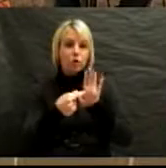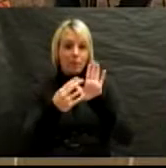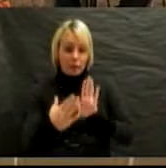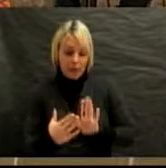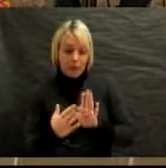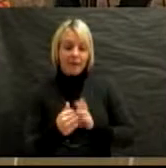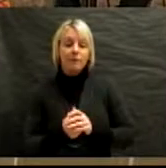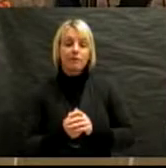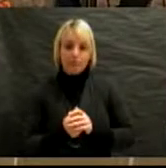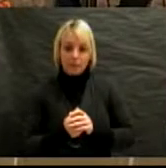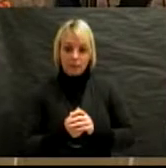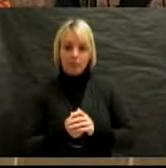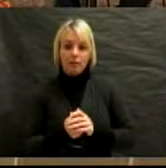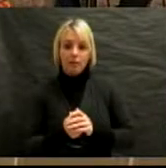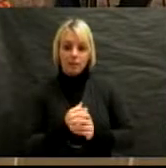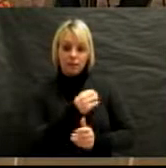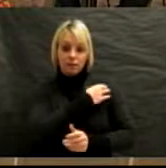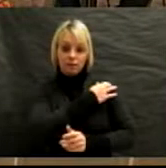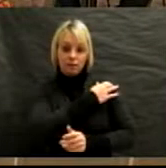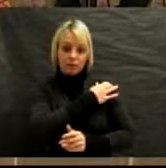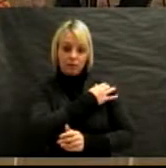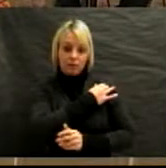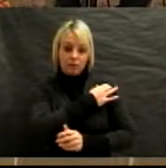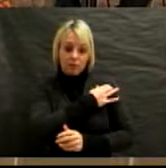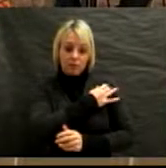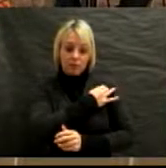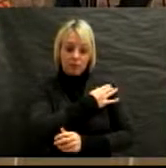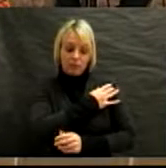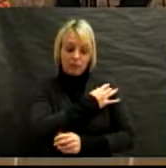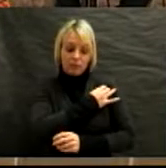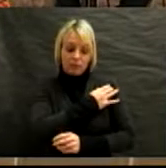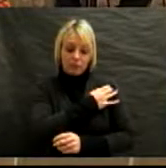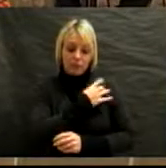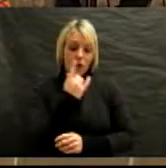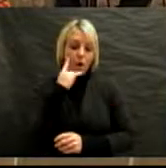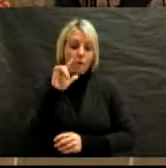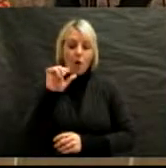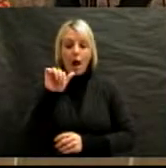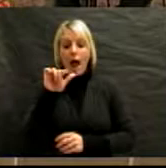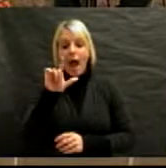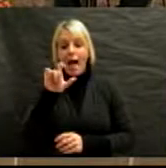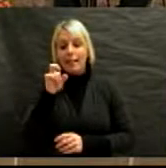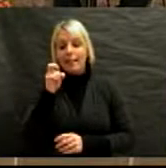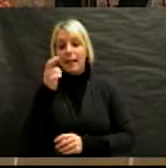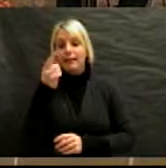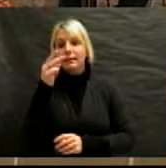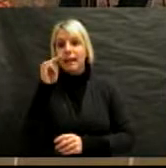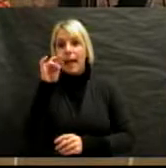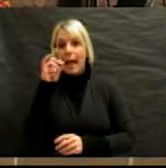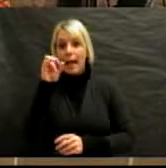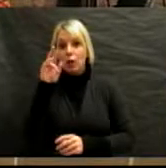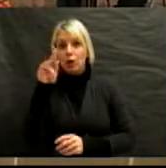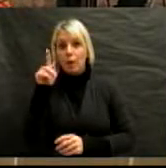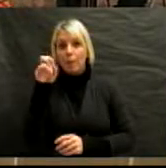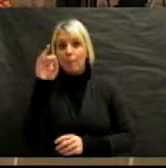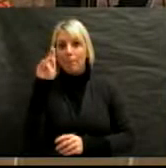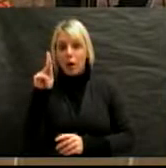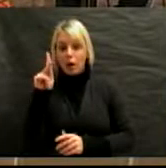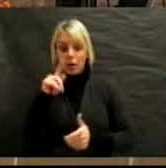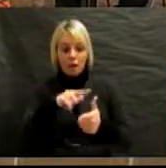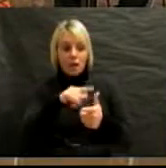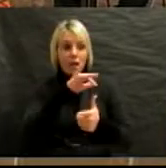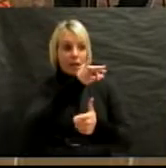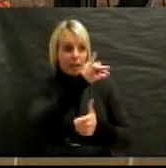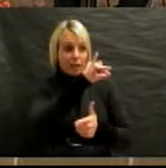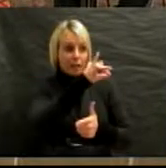They are for Alexander Park. Yvette, you were our representative there. Are you interested in continuing